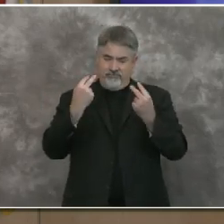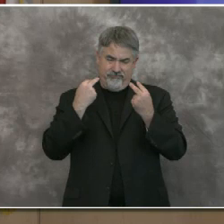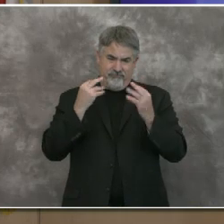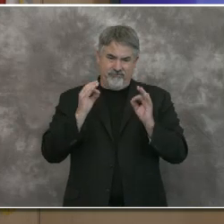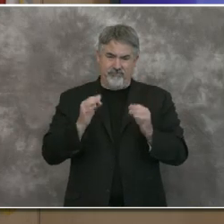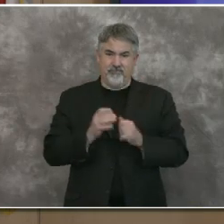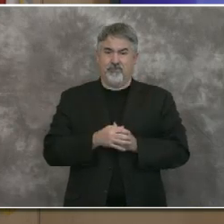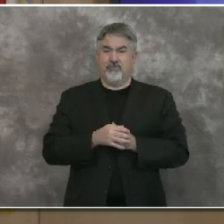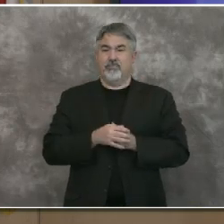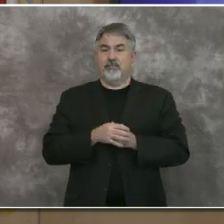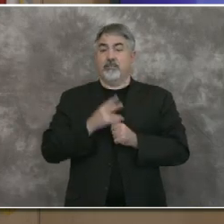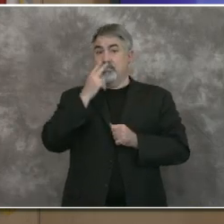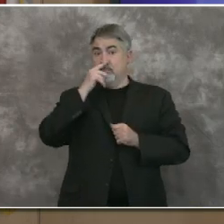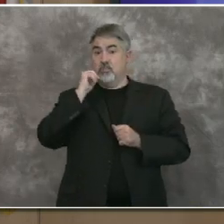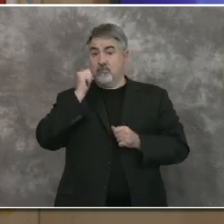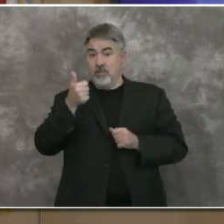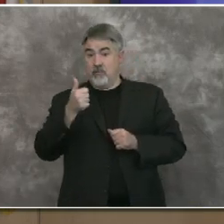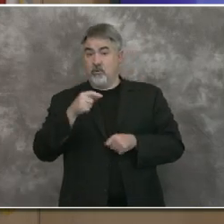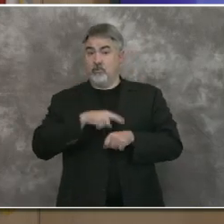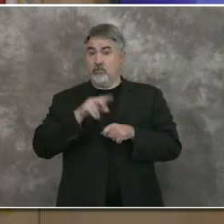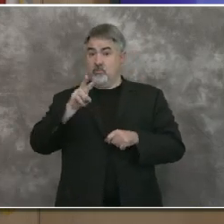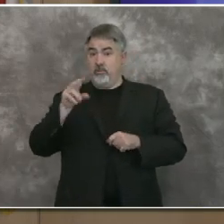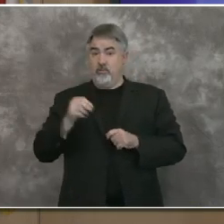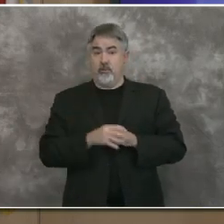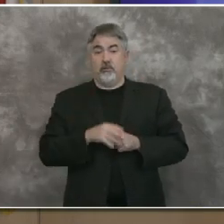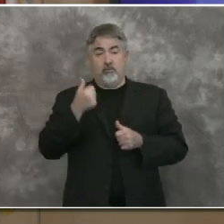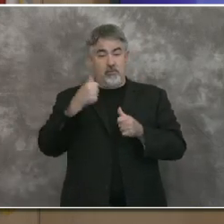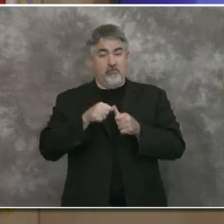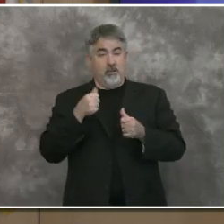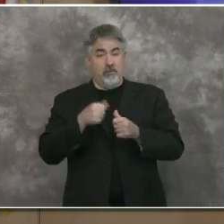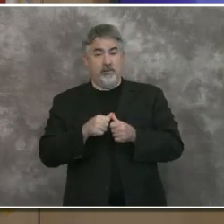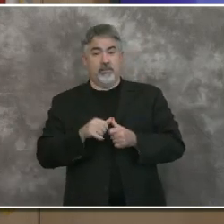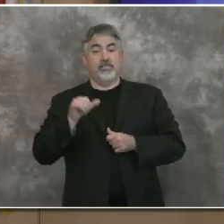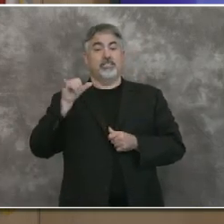see you tomorrow at 2:30. And please remember to